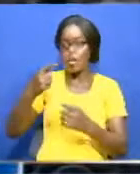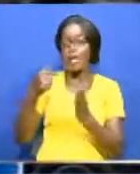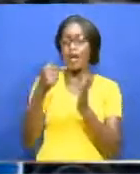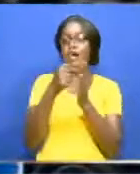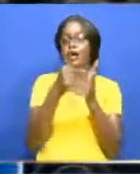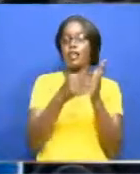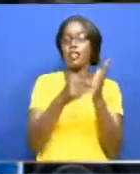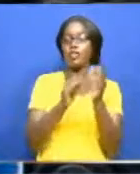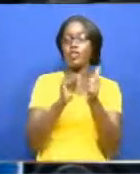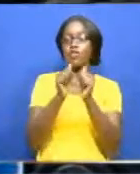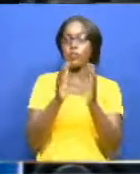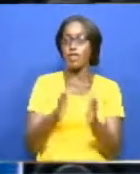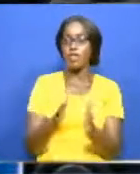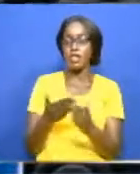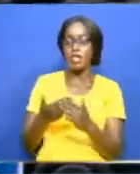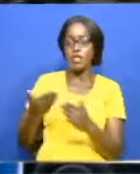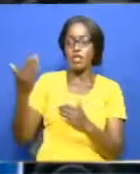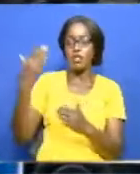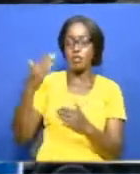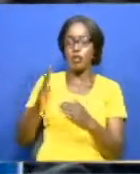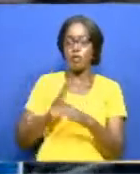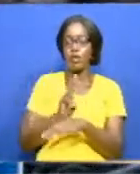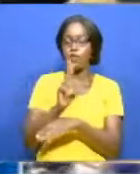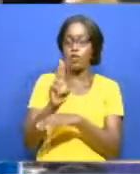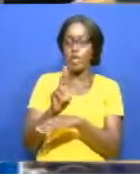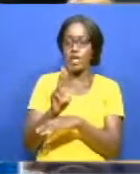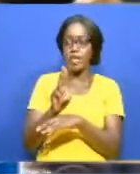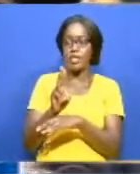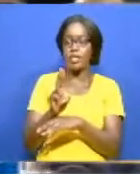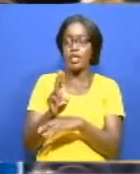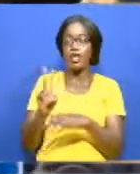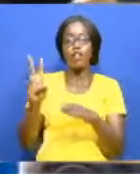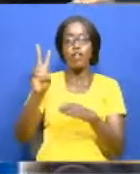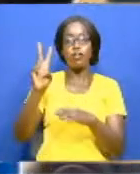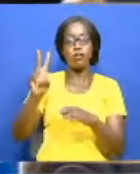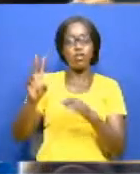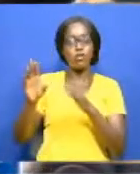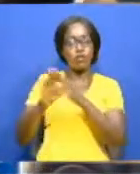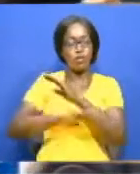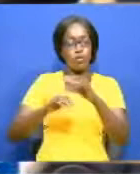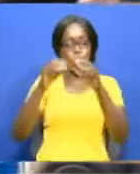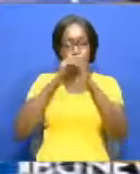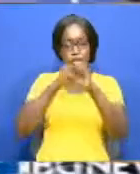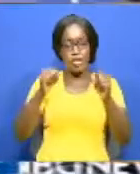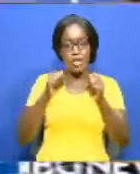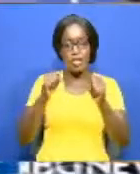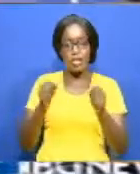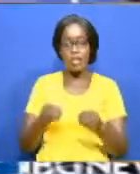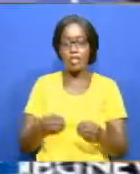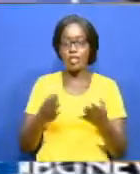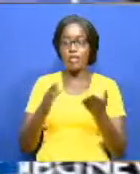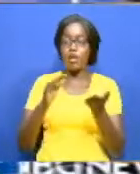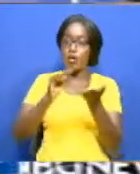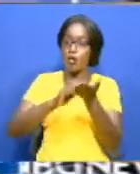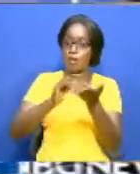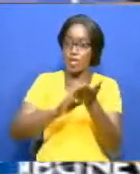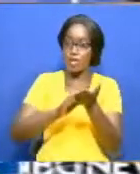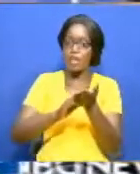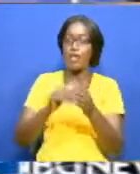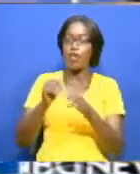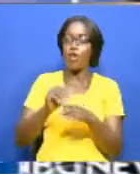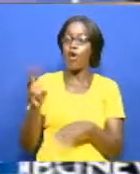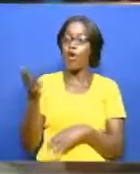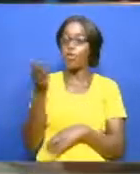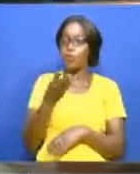contenders. The former U.S. Vice President campaign team has announced that Mr. Biden and Ms. Harris will deliver remarks in Wilmington, Delaware on